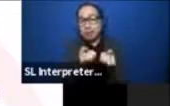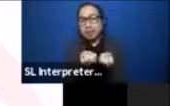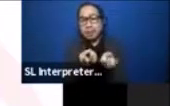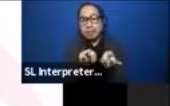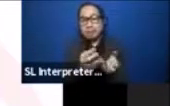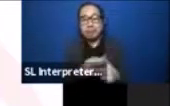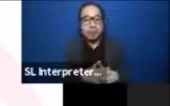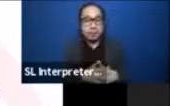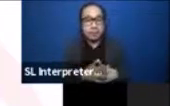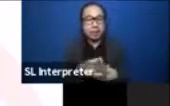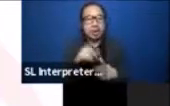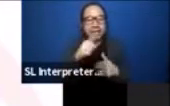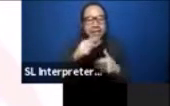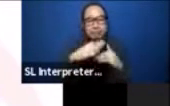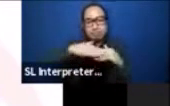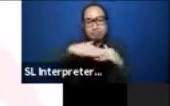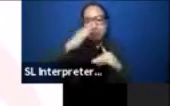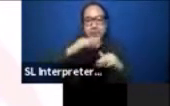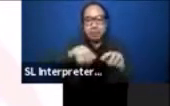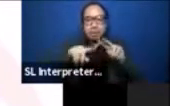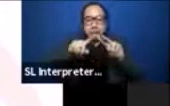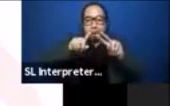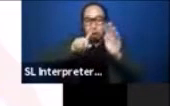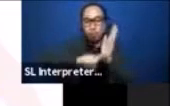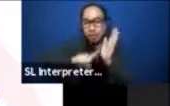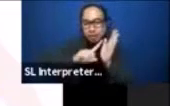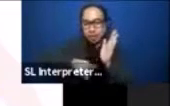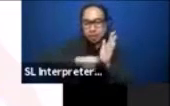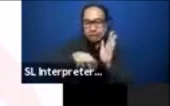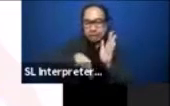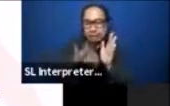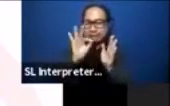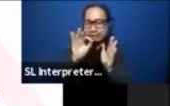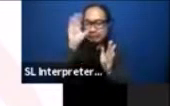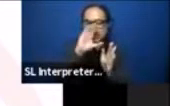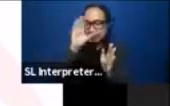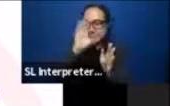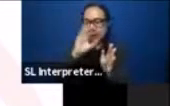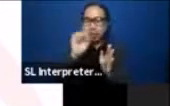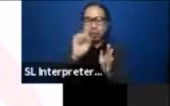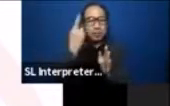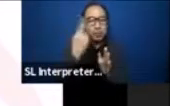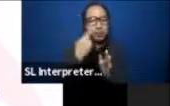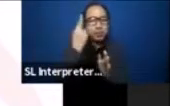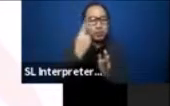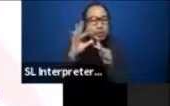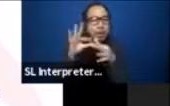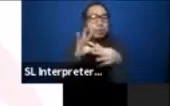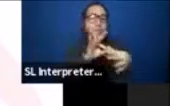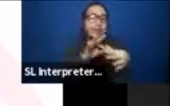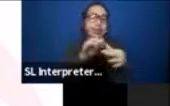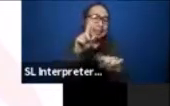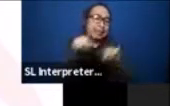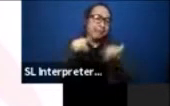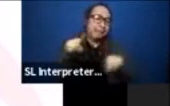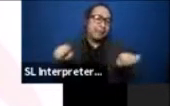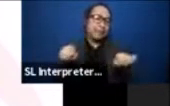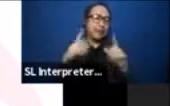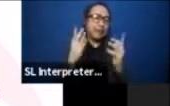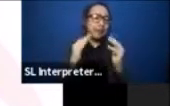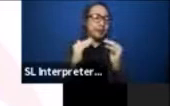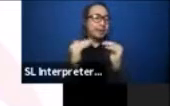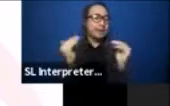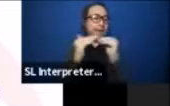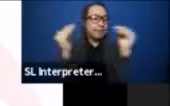And last but not least, research, more research should be conducted to identify the factors associated with